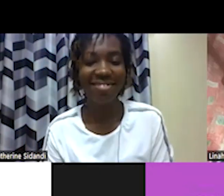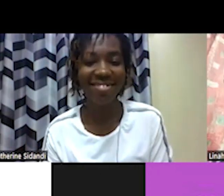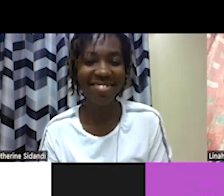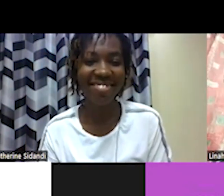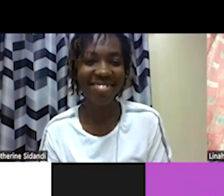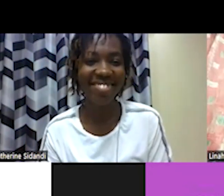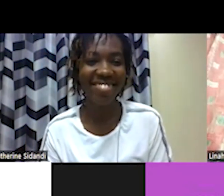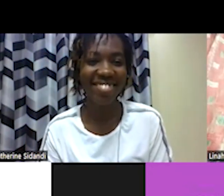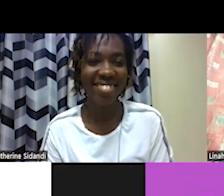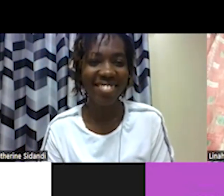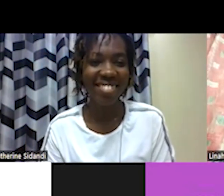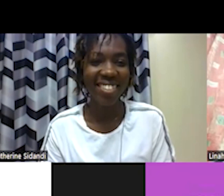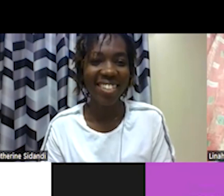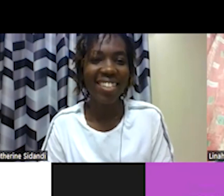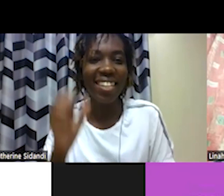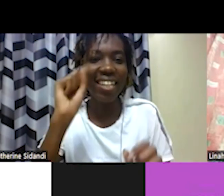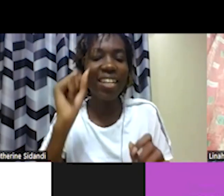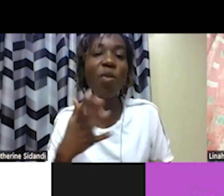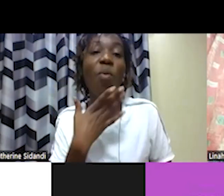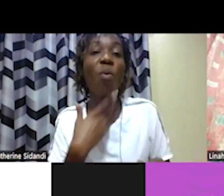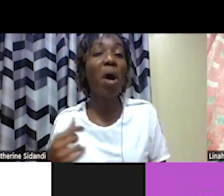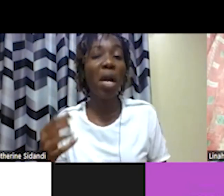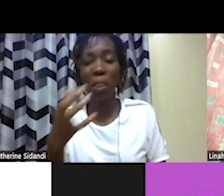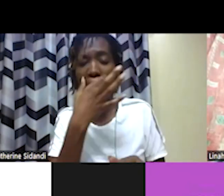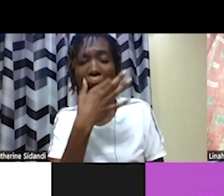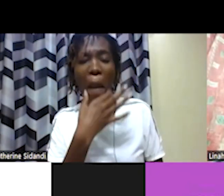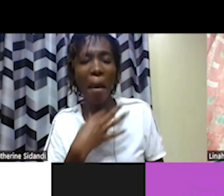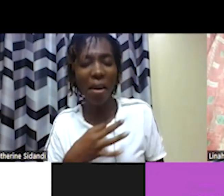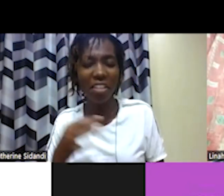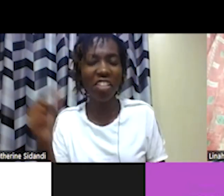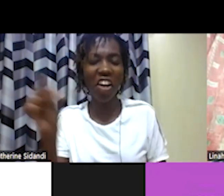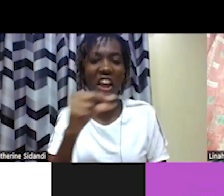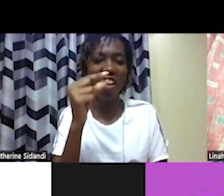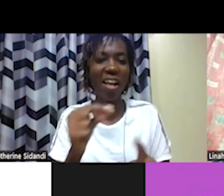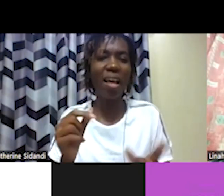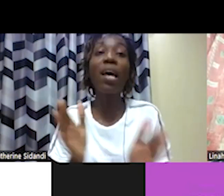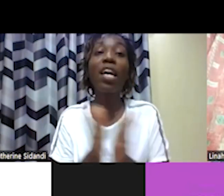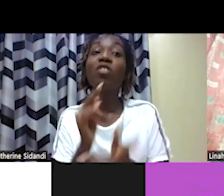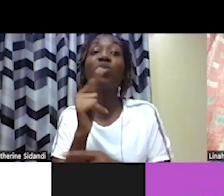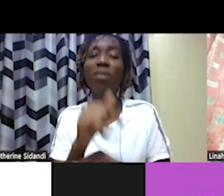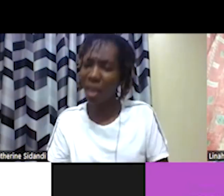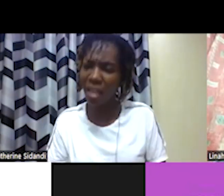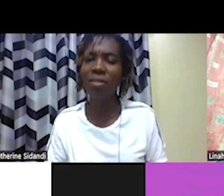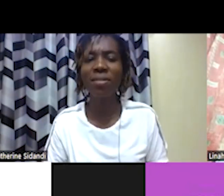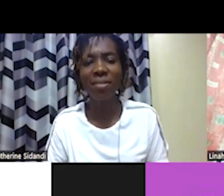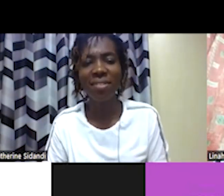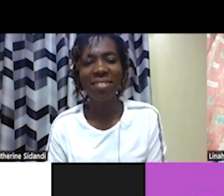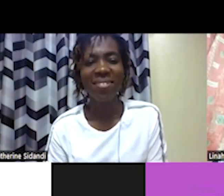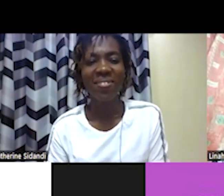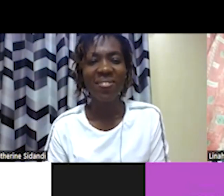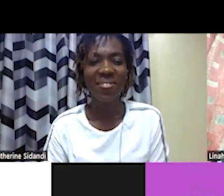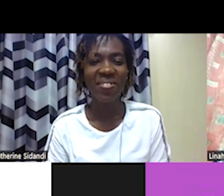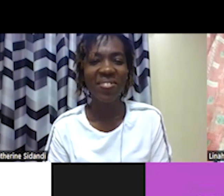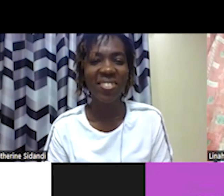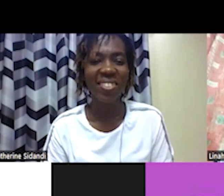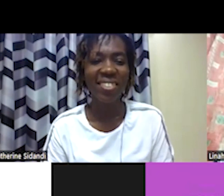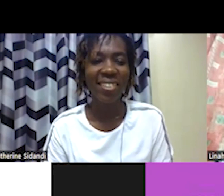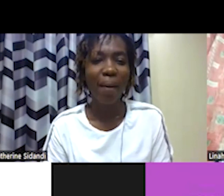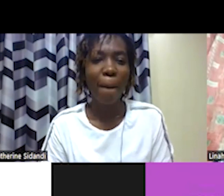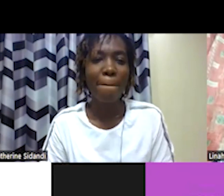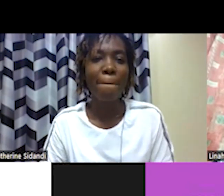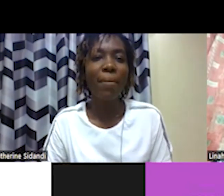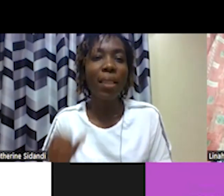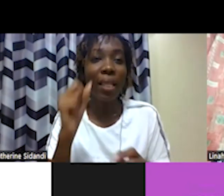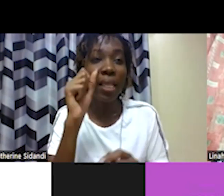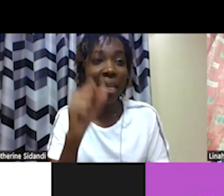I will, definitely. I want to age gracefully. Oh, and you are. Oh, you are. You